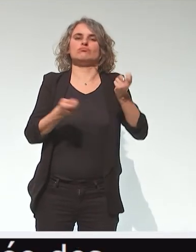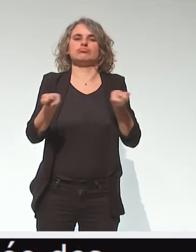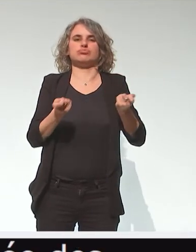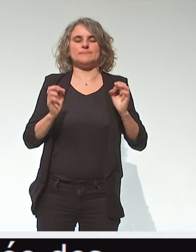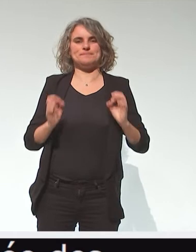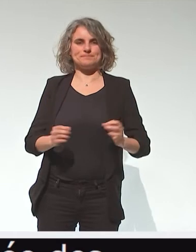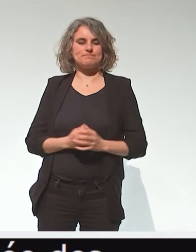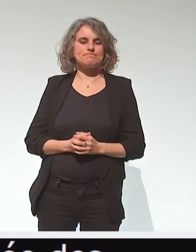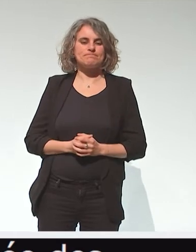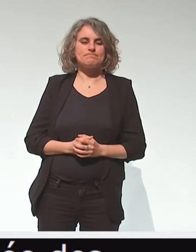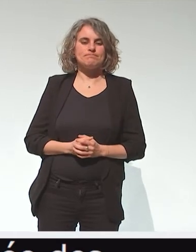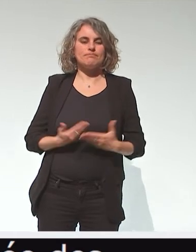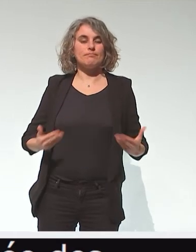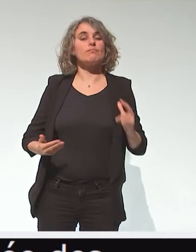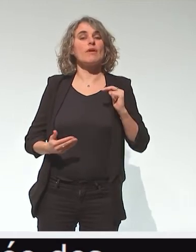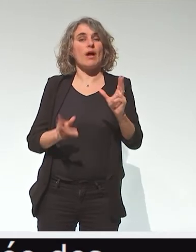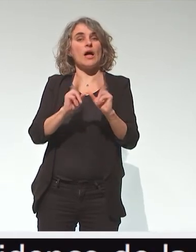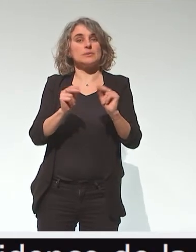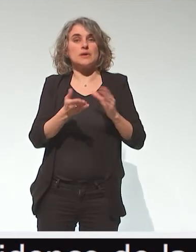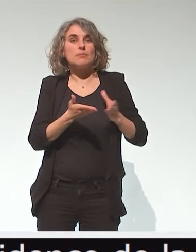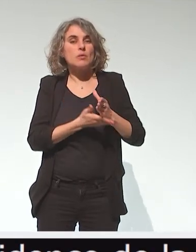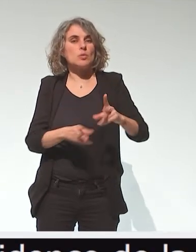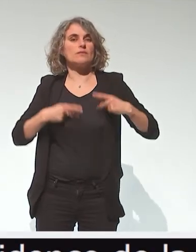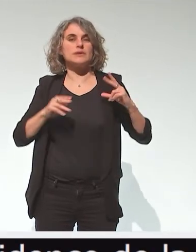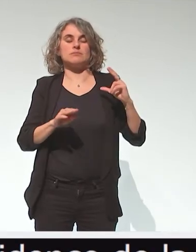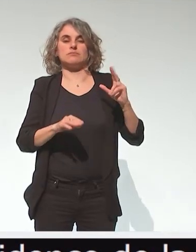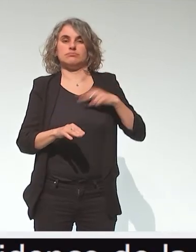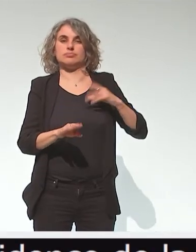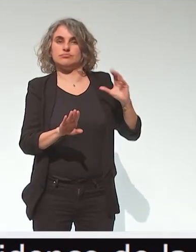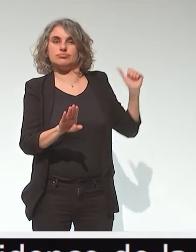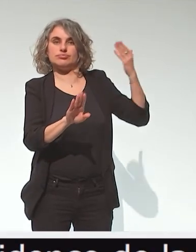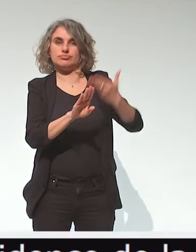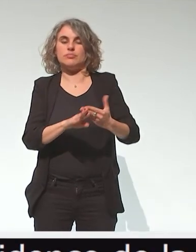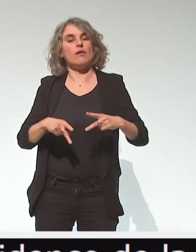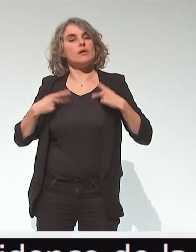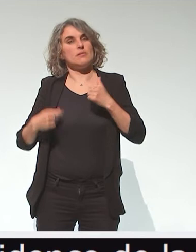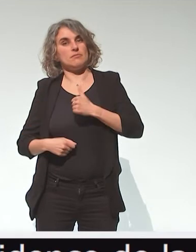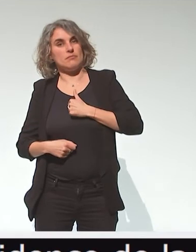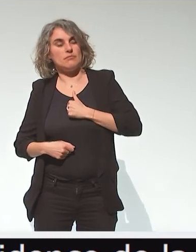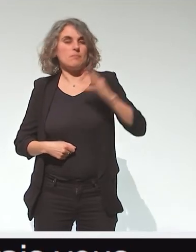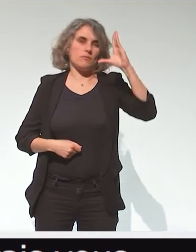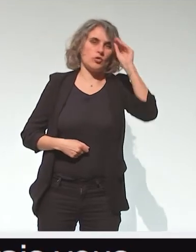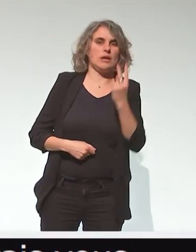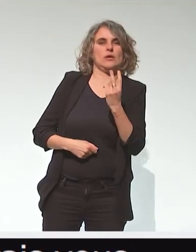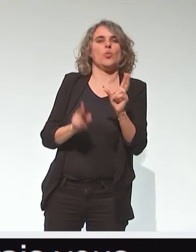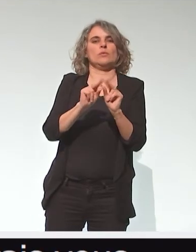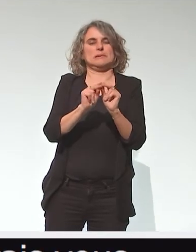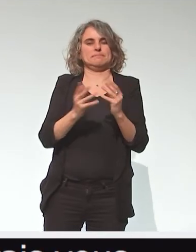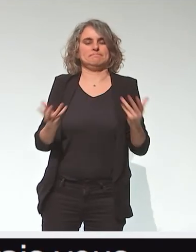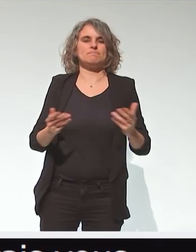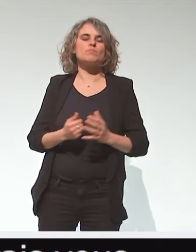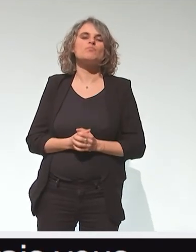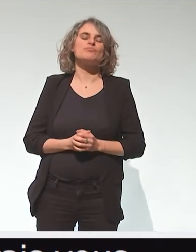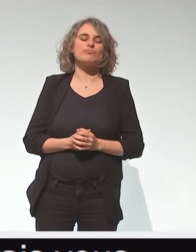the European Council. Let me just detail my past,